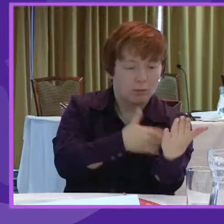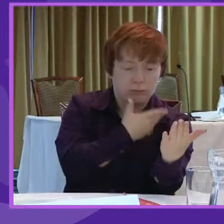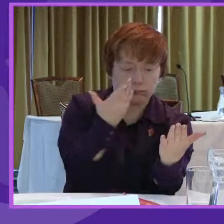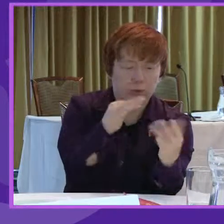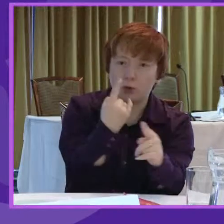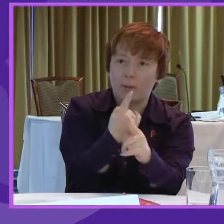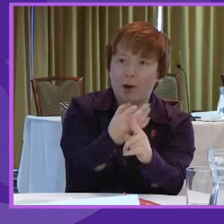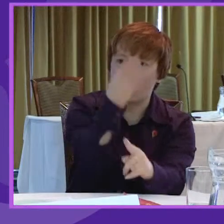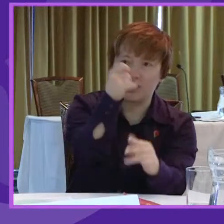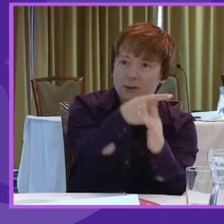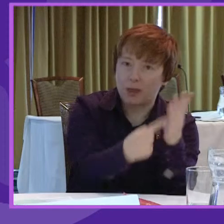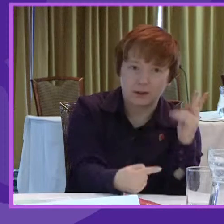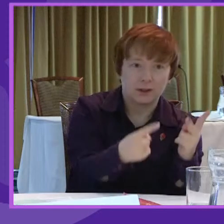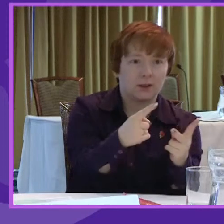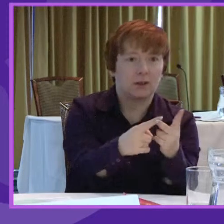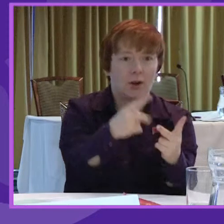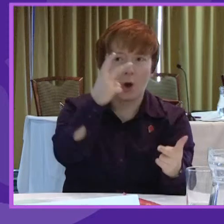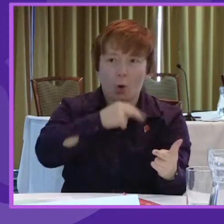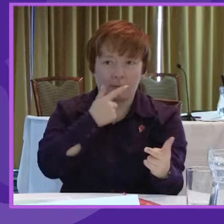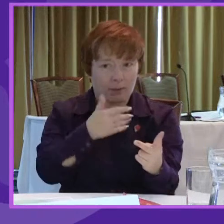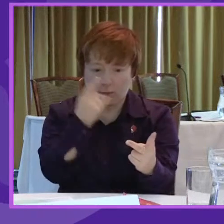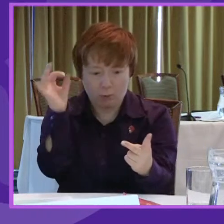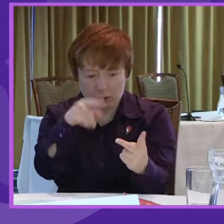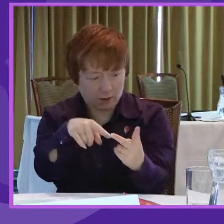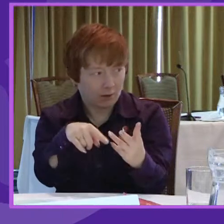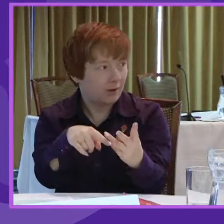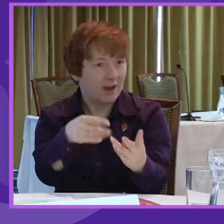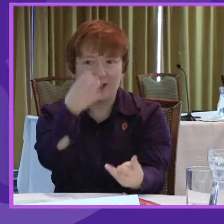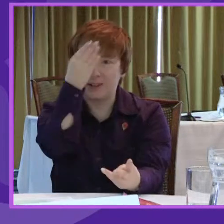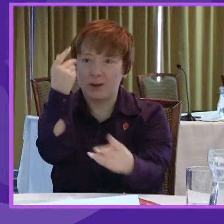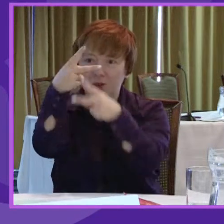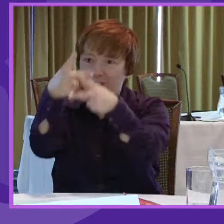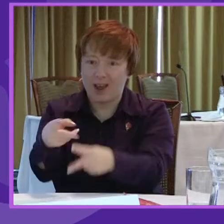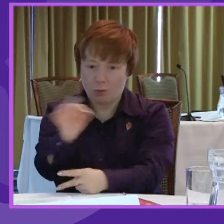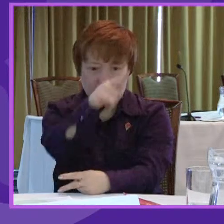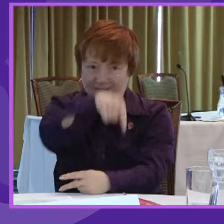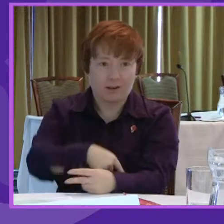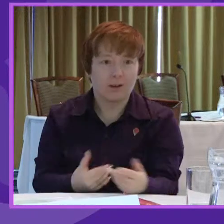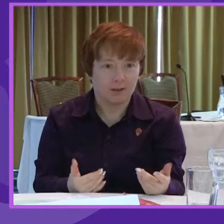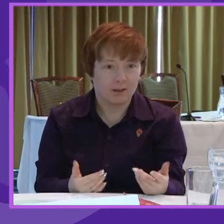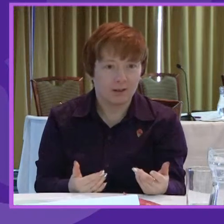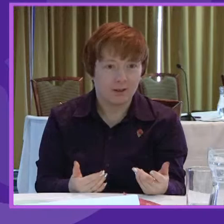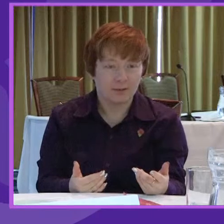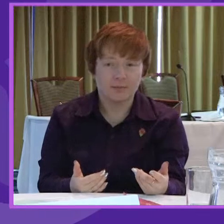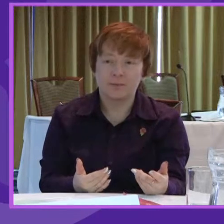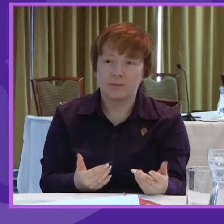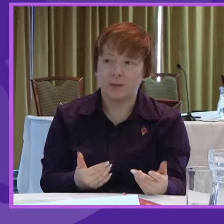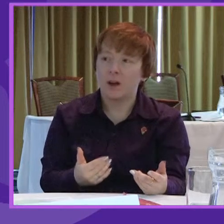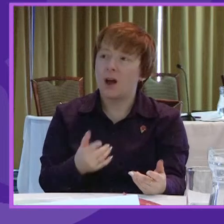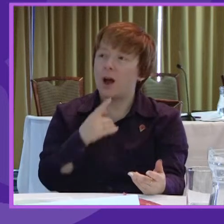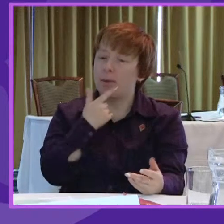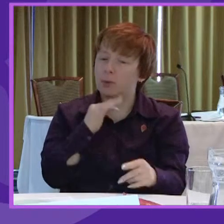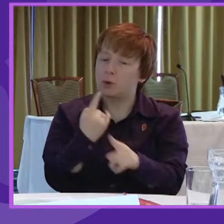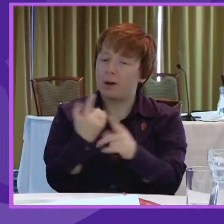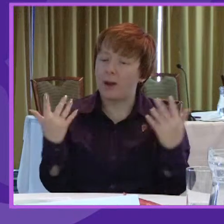disability, and there's no sections talking about dementia care. There's an issue around integrated care, because we talk about integrated